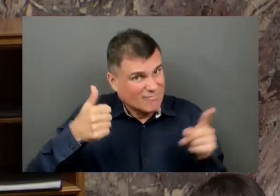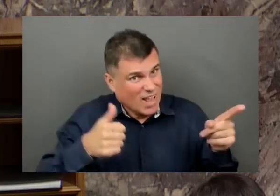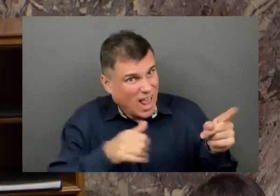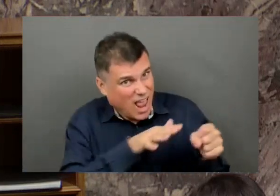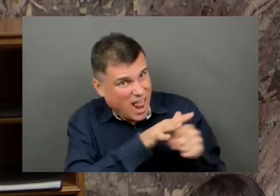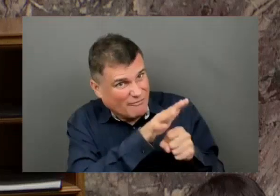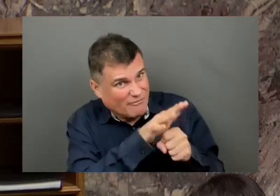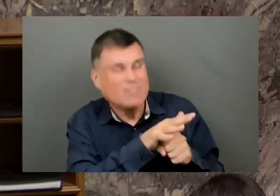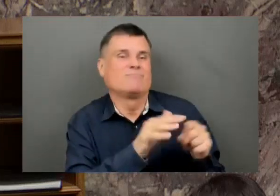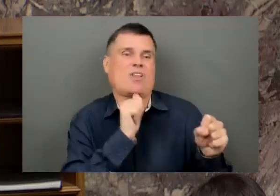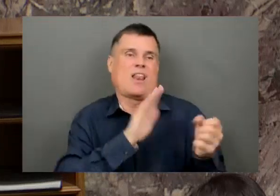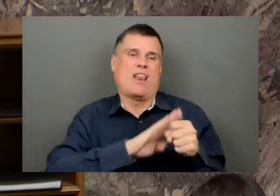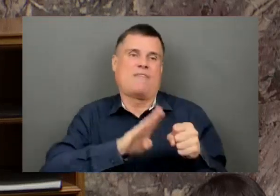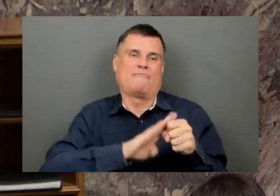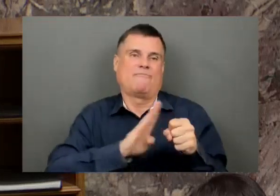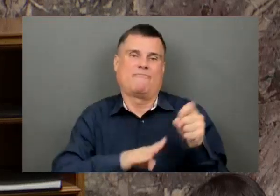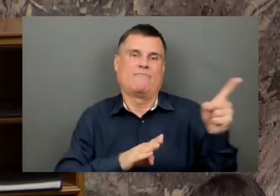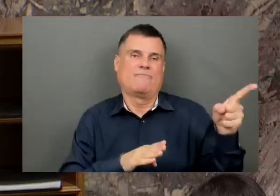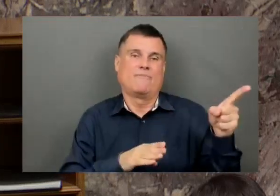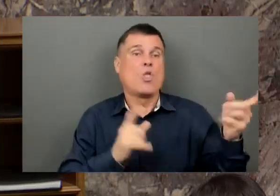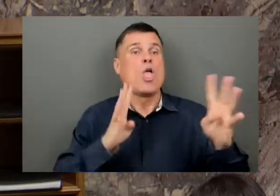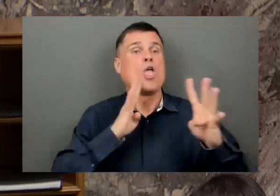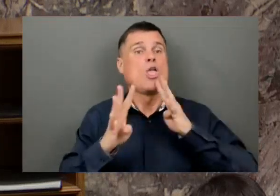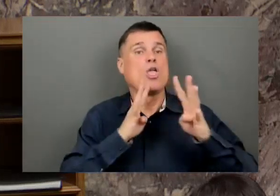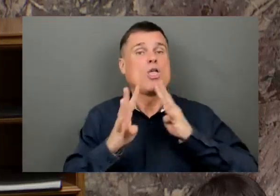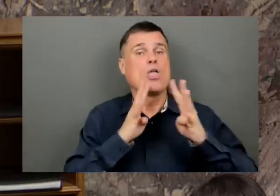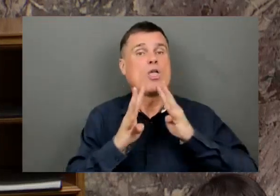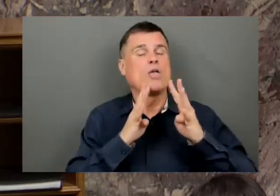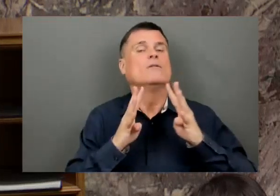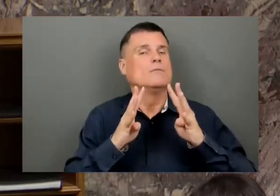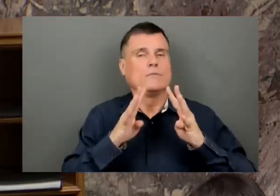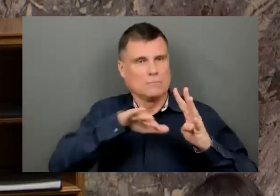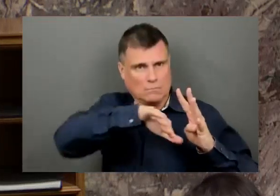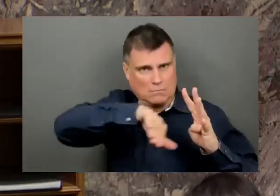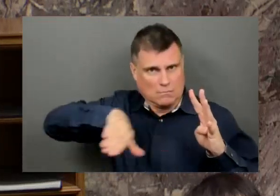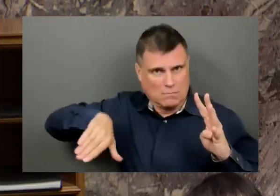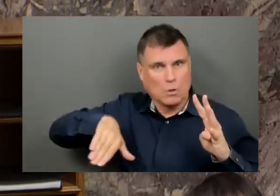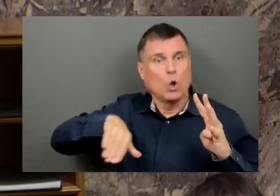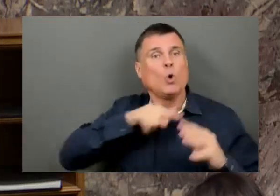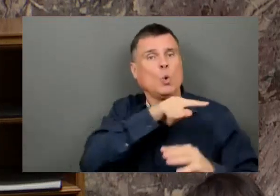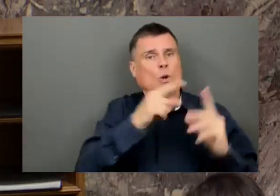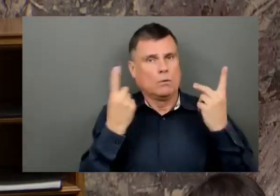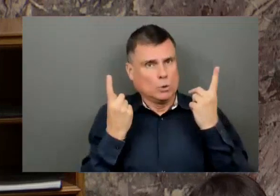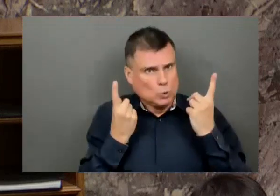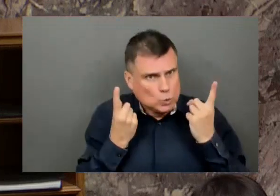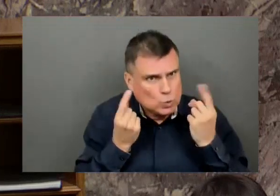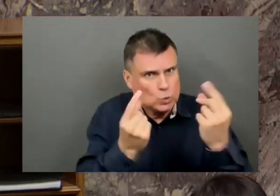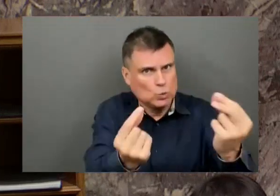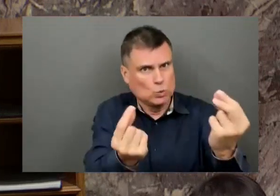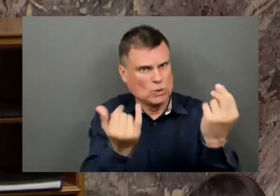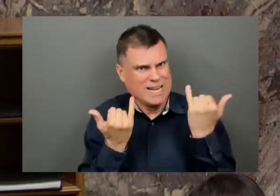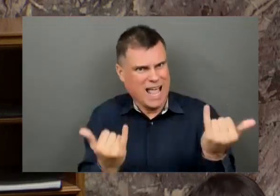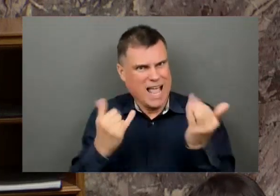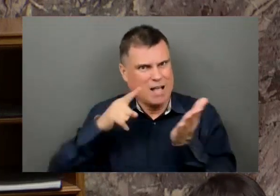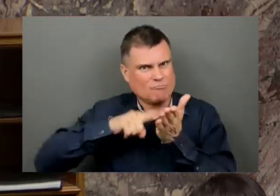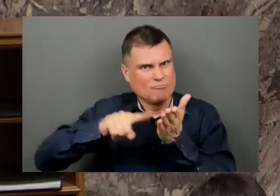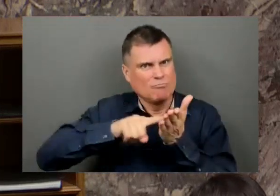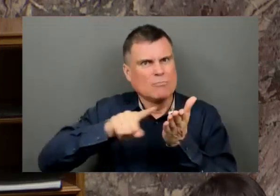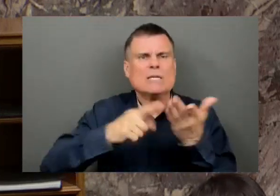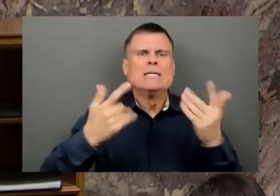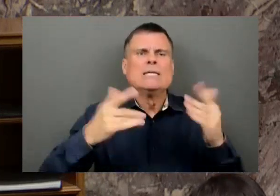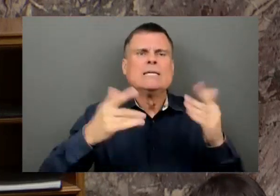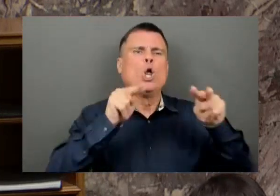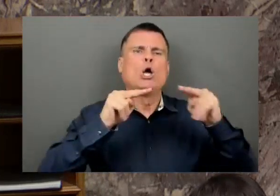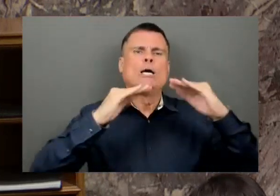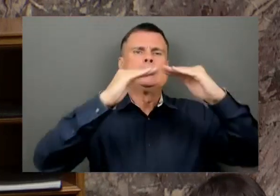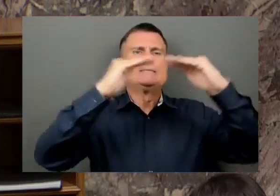launch an independent investigation to root out the systemic anti-Semitism that has been confirmed to